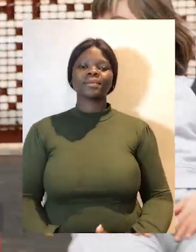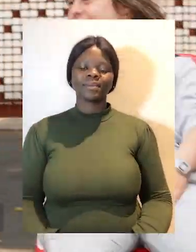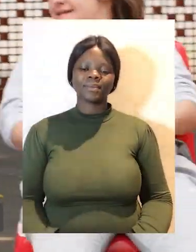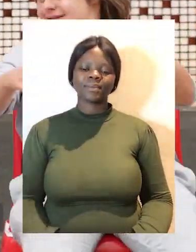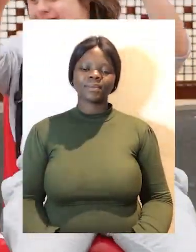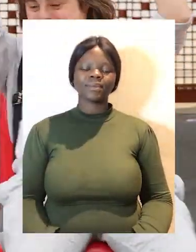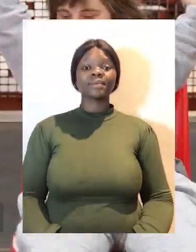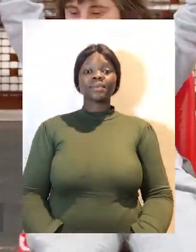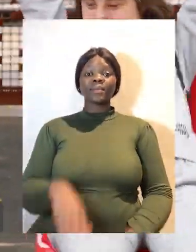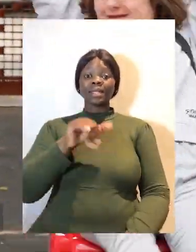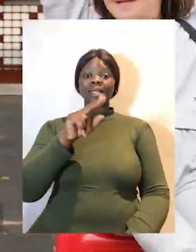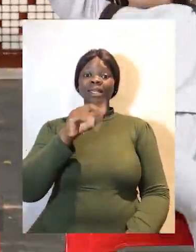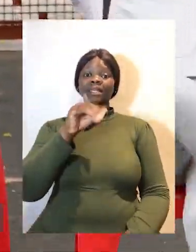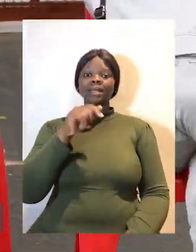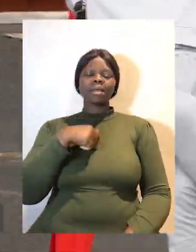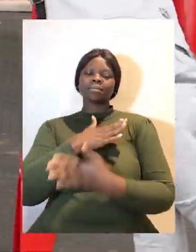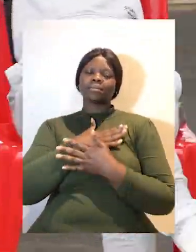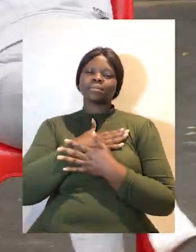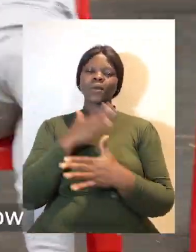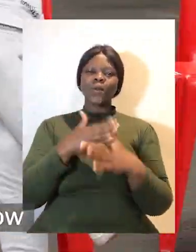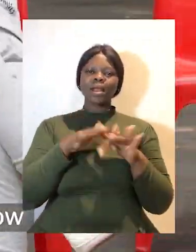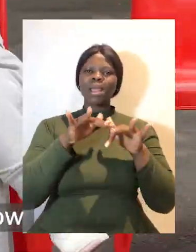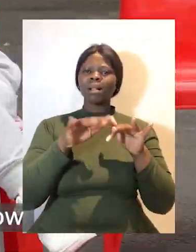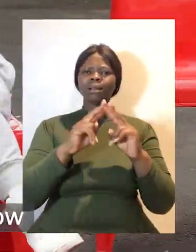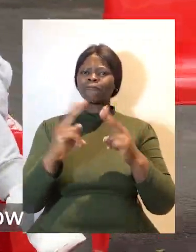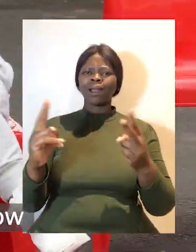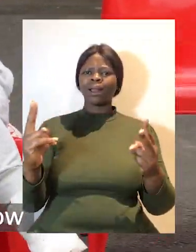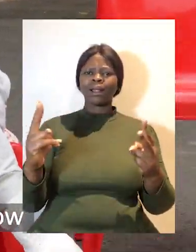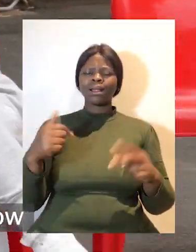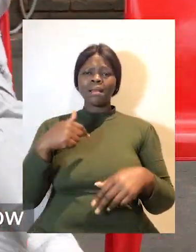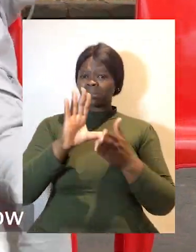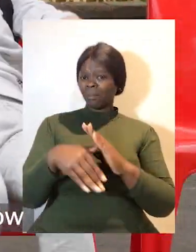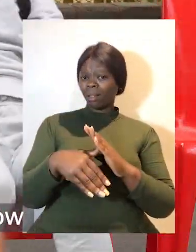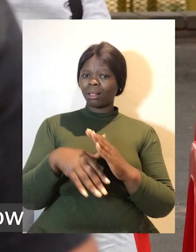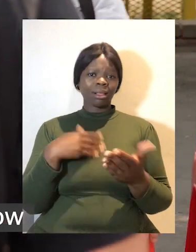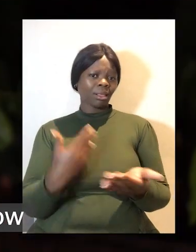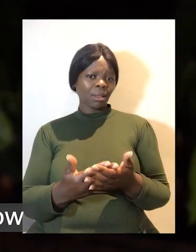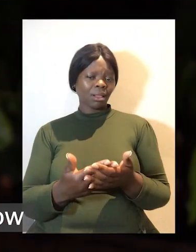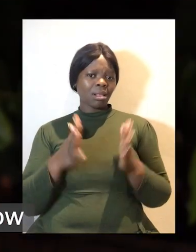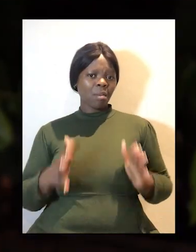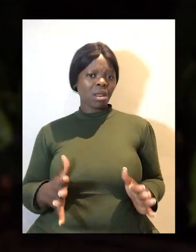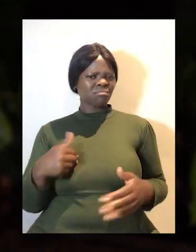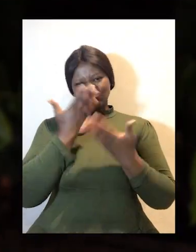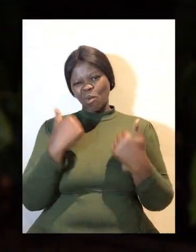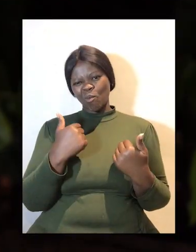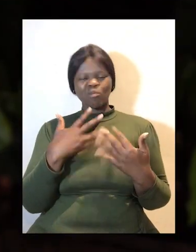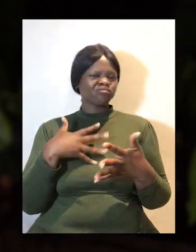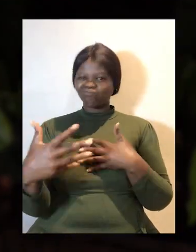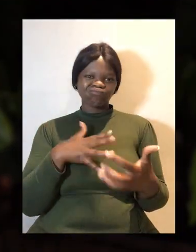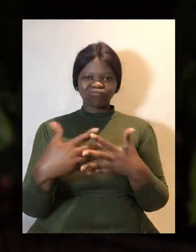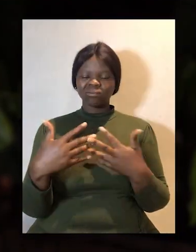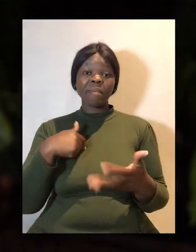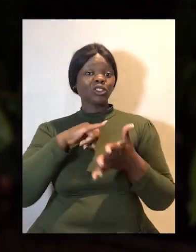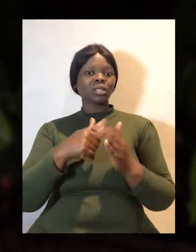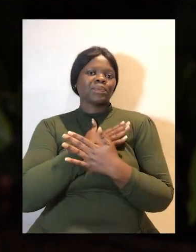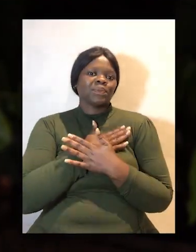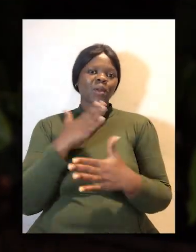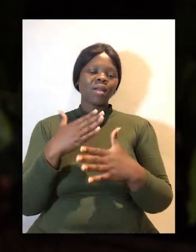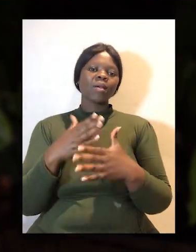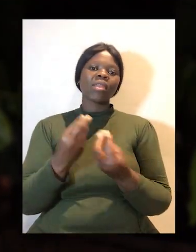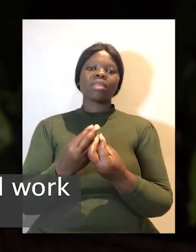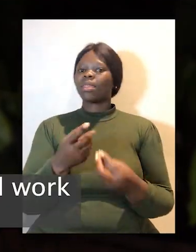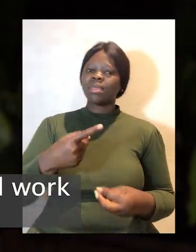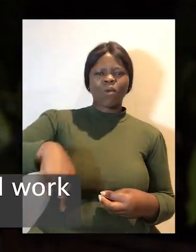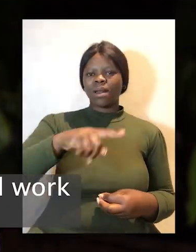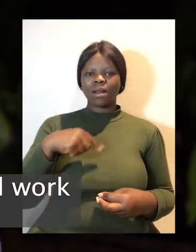Like working with all kinds of people. I don't, you know, like disabled, able-bodied, I don't know. It's just, I like working with